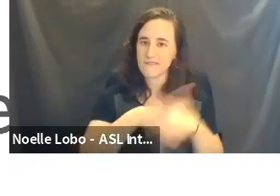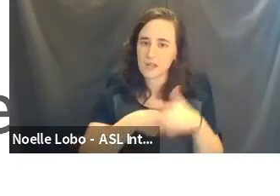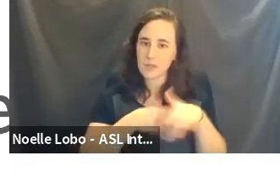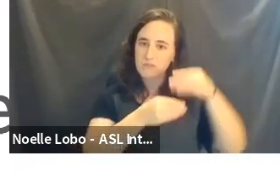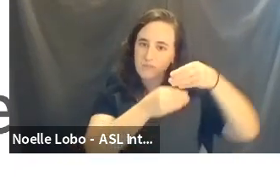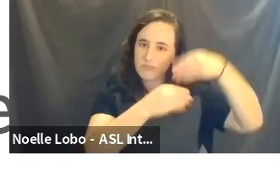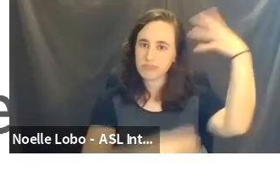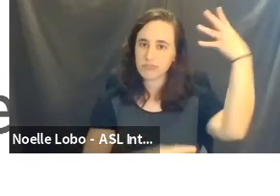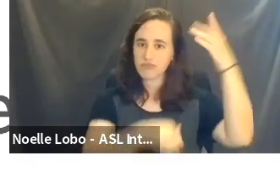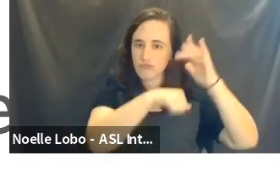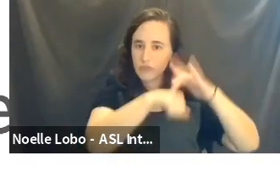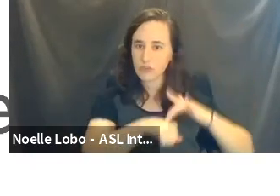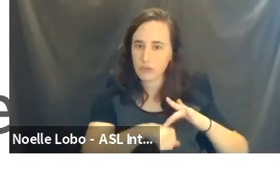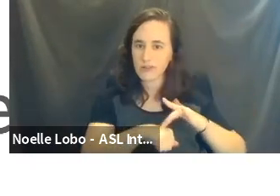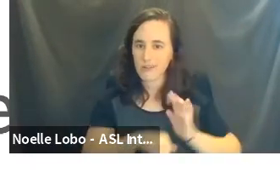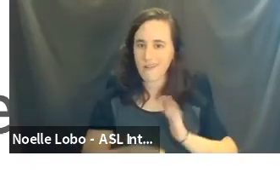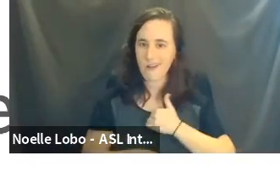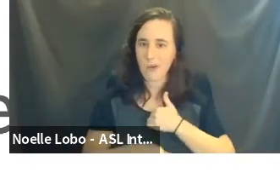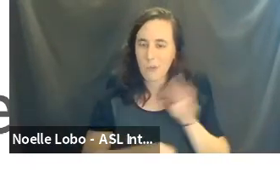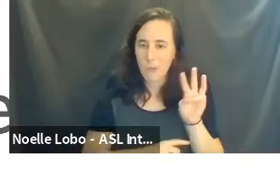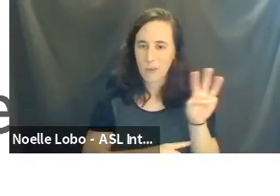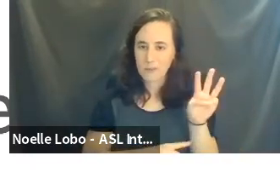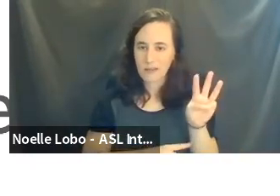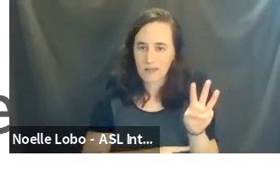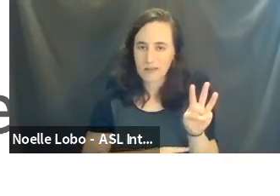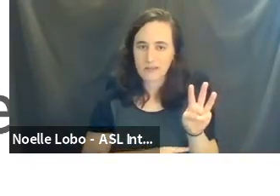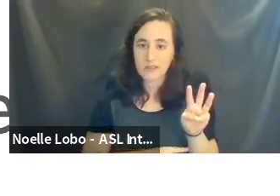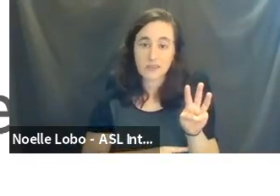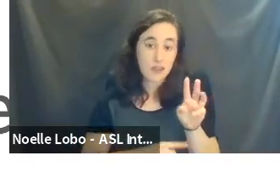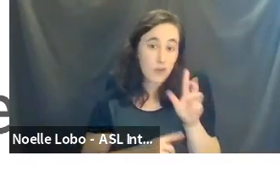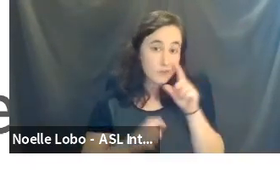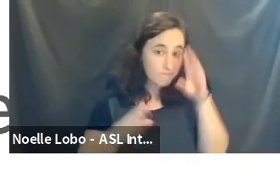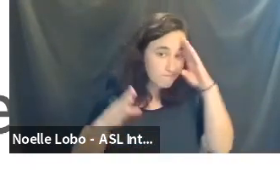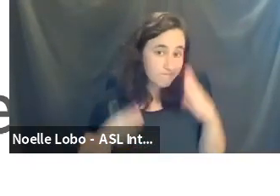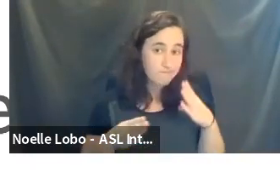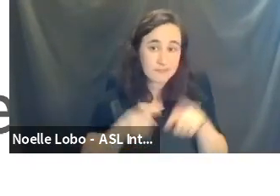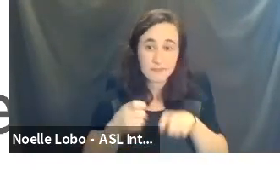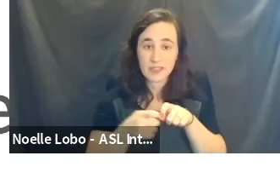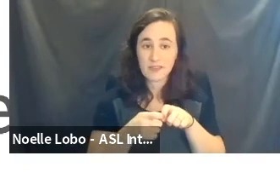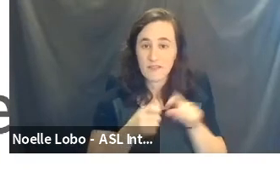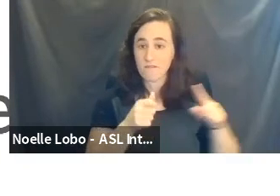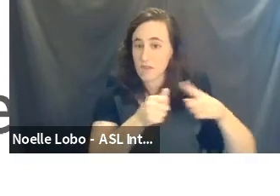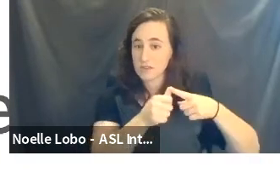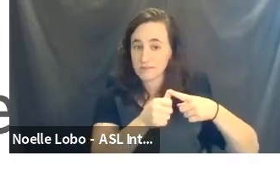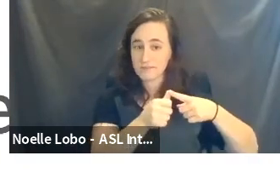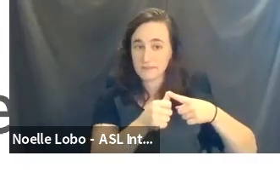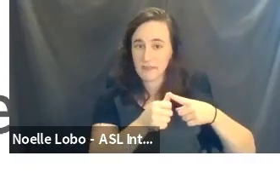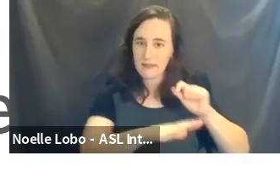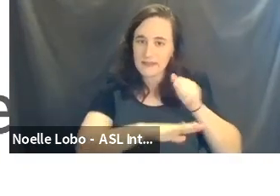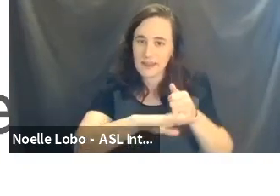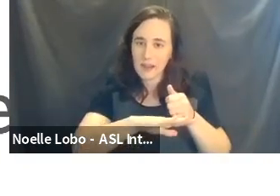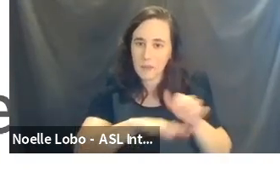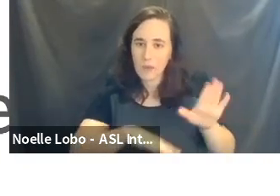website. The one that I want to really draw your attention to is this first one, Setting Up Your Home. In